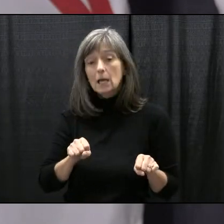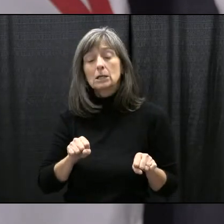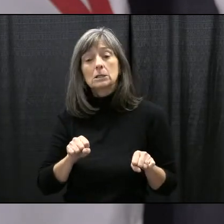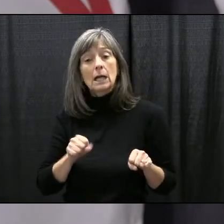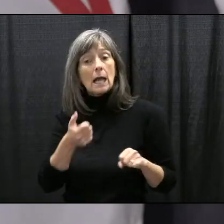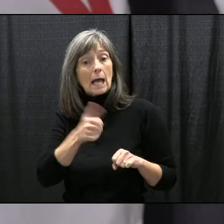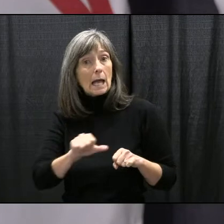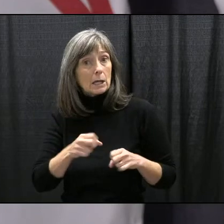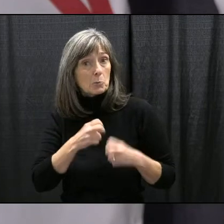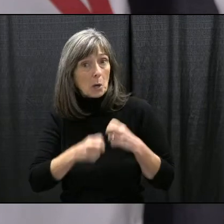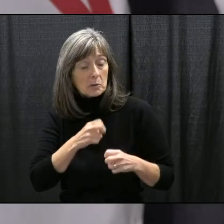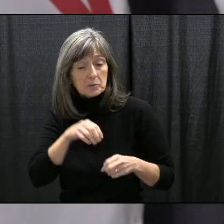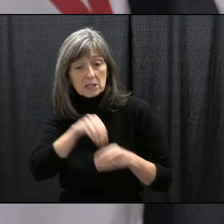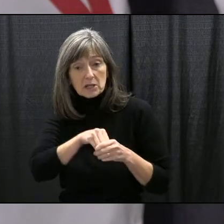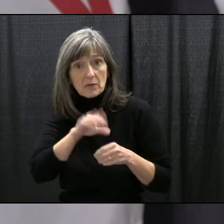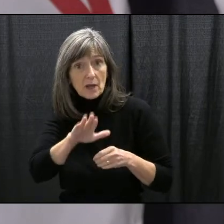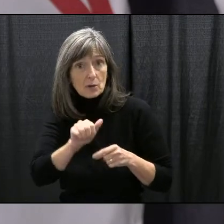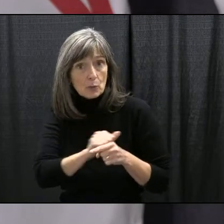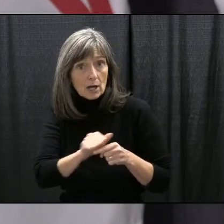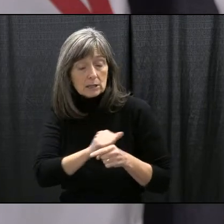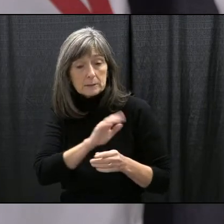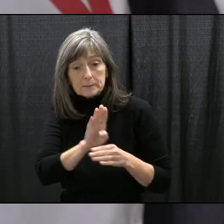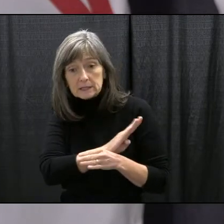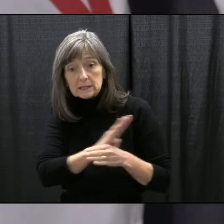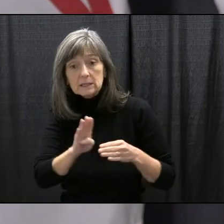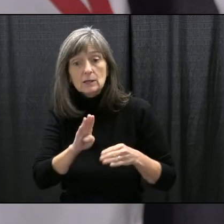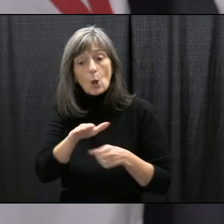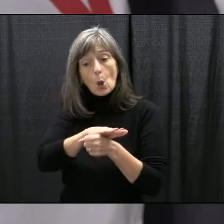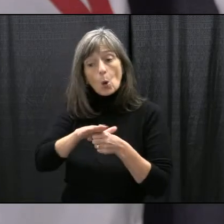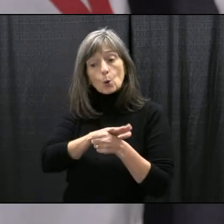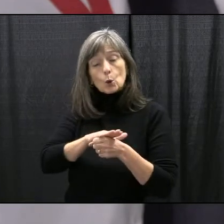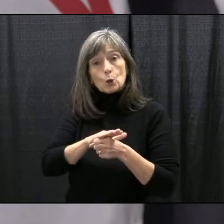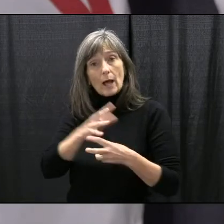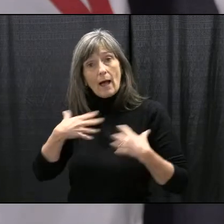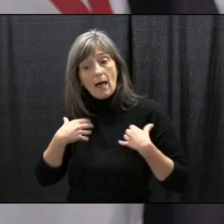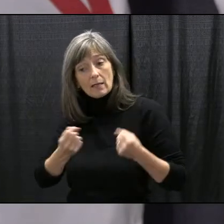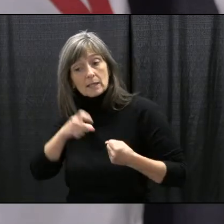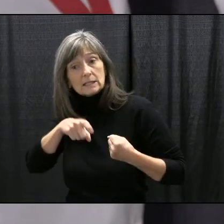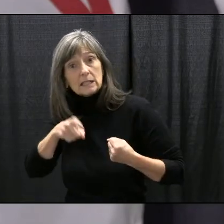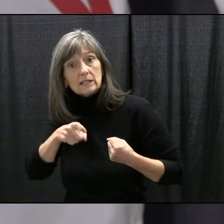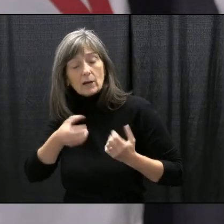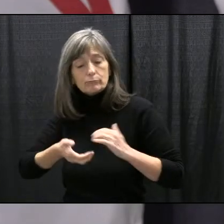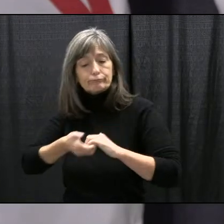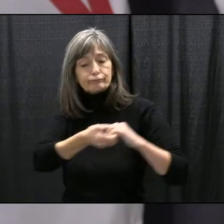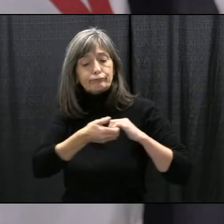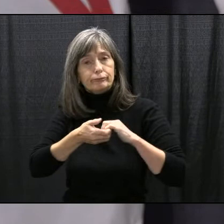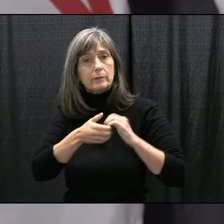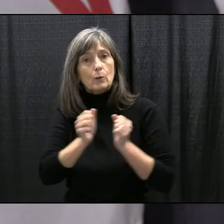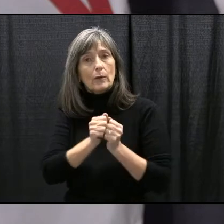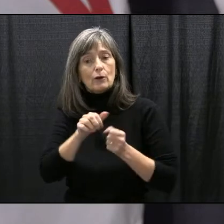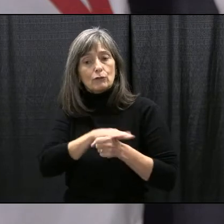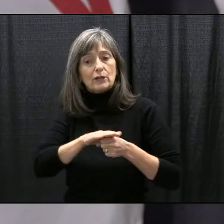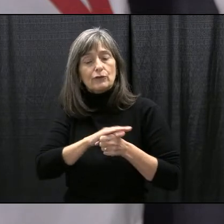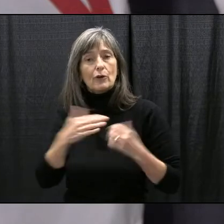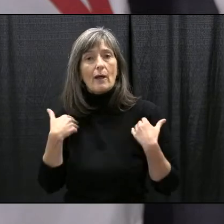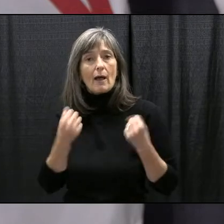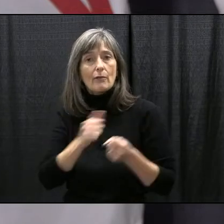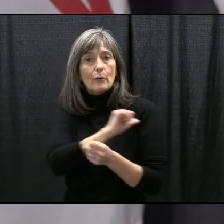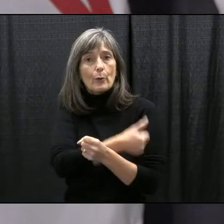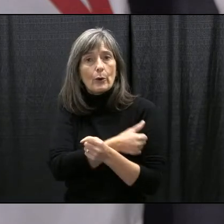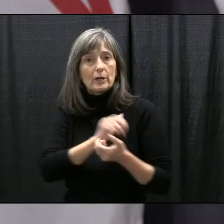address practice needs and local population health needs in a collaboration with their regional health